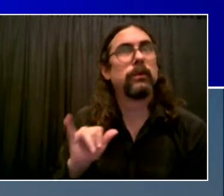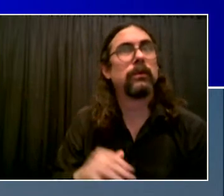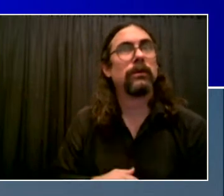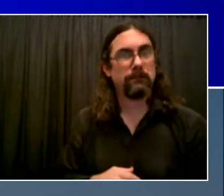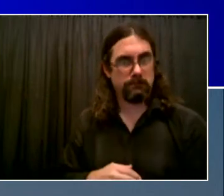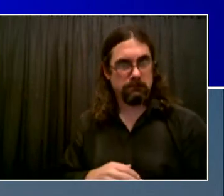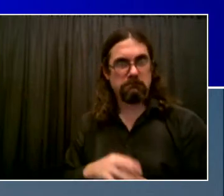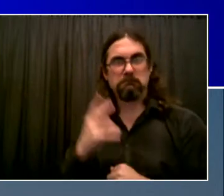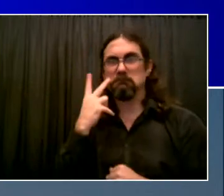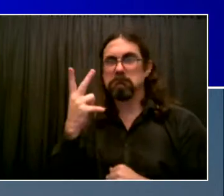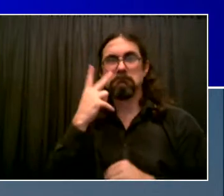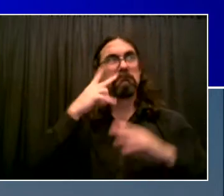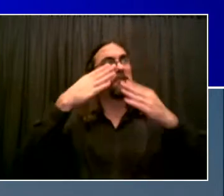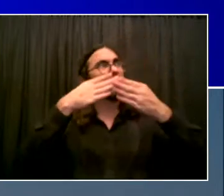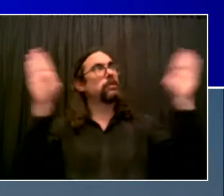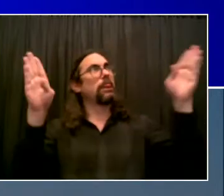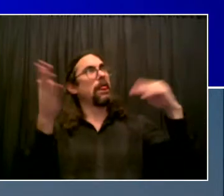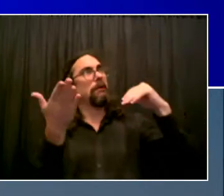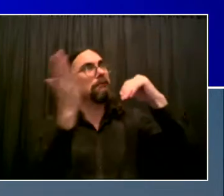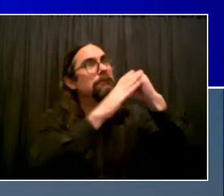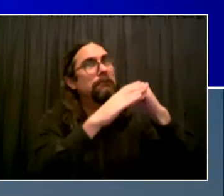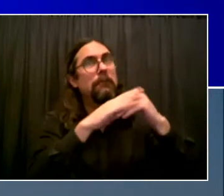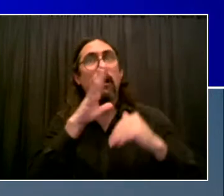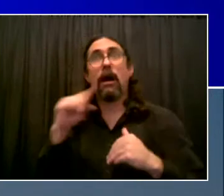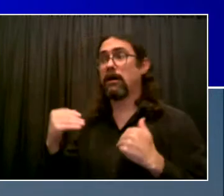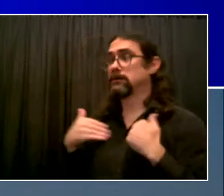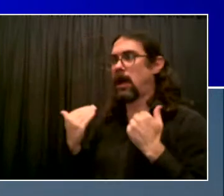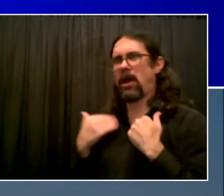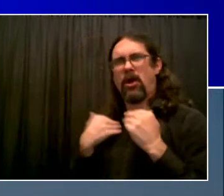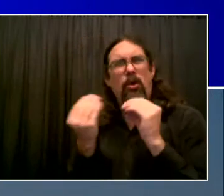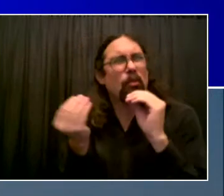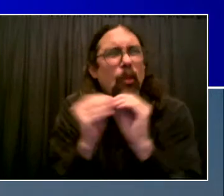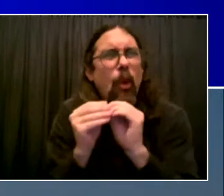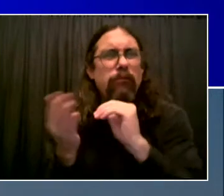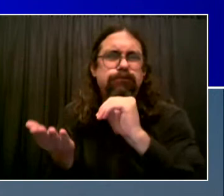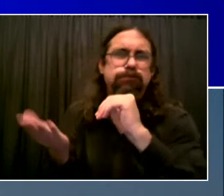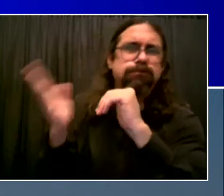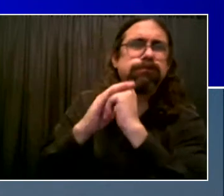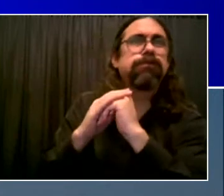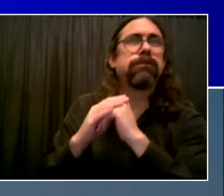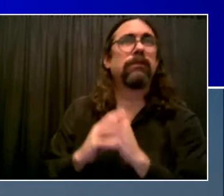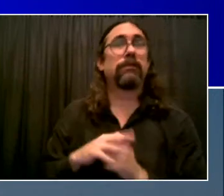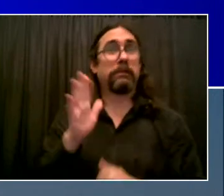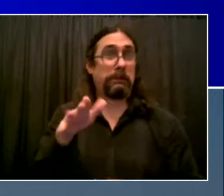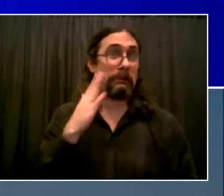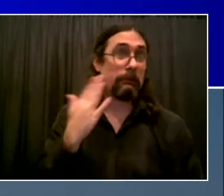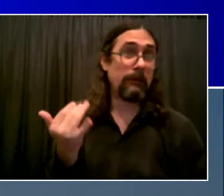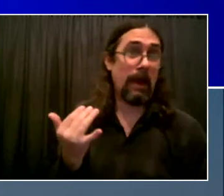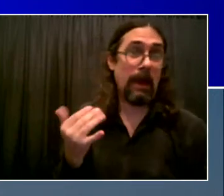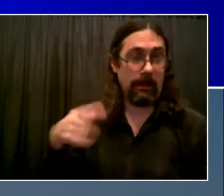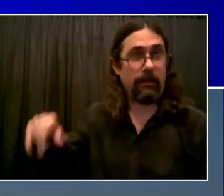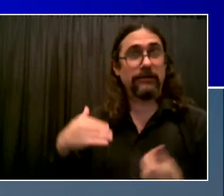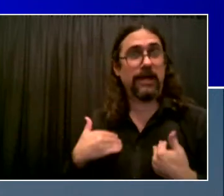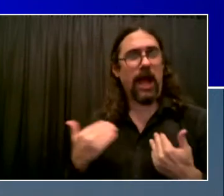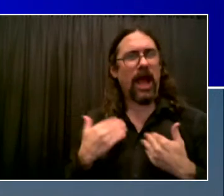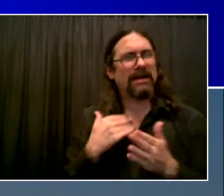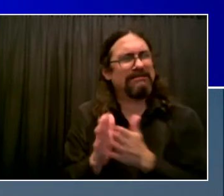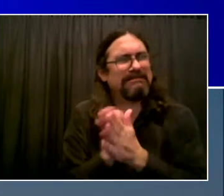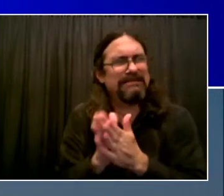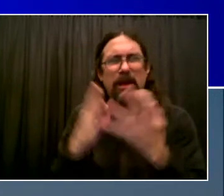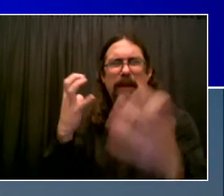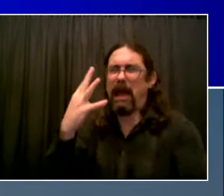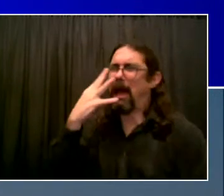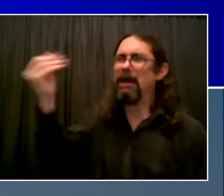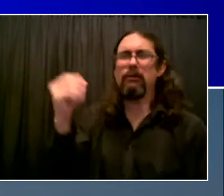people? Of course they want to go out to restaurants and bars and entertainment. It makes sense. In the 18 to 34-year-old group of New Yorkers, we've